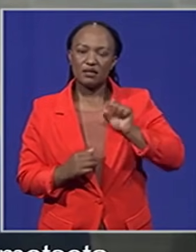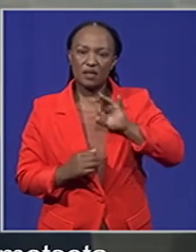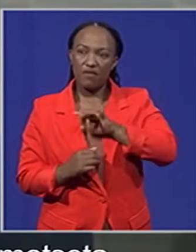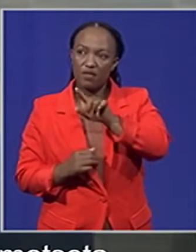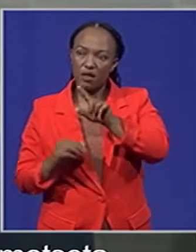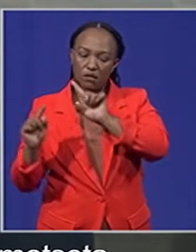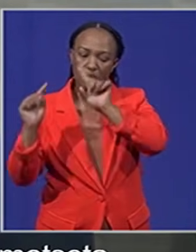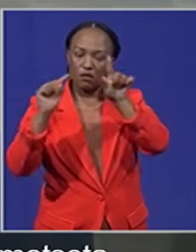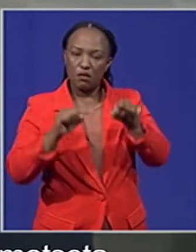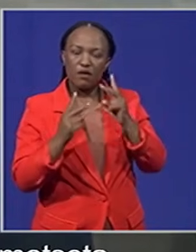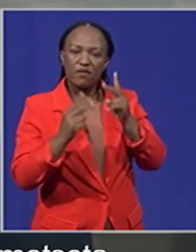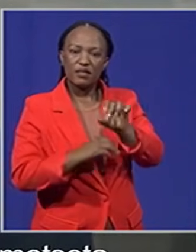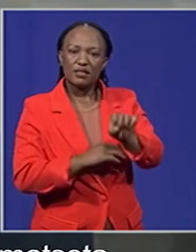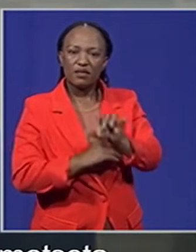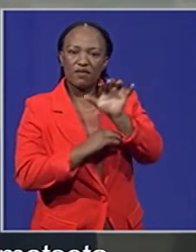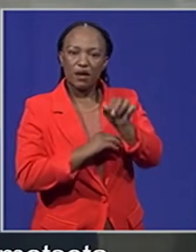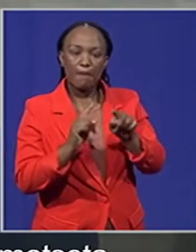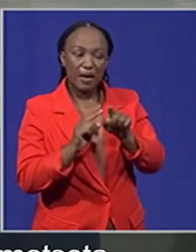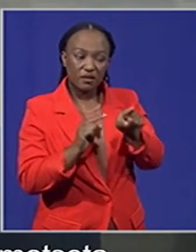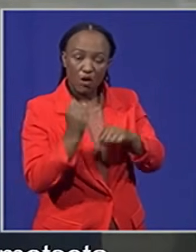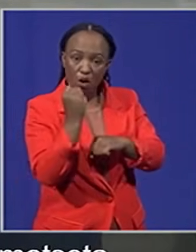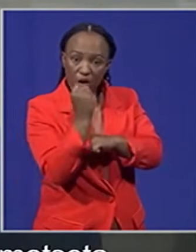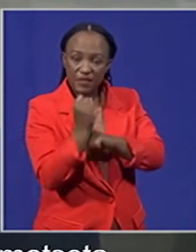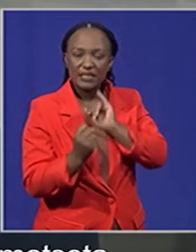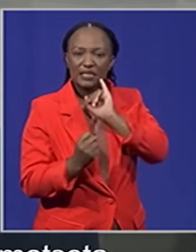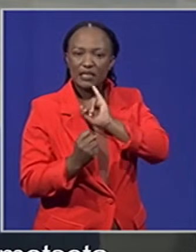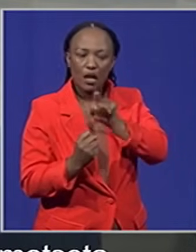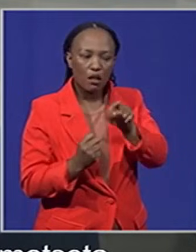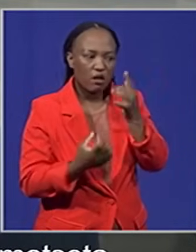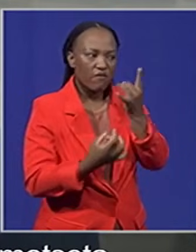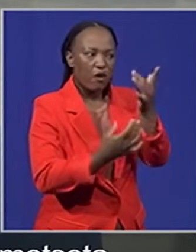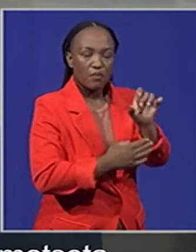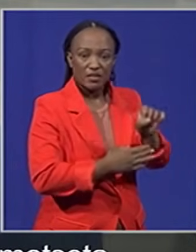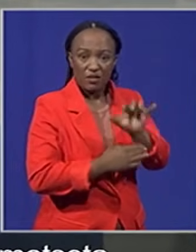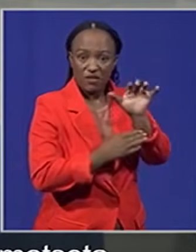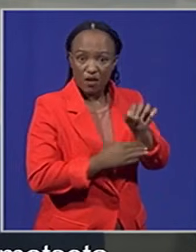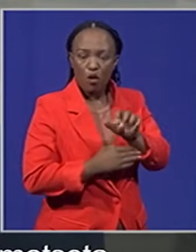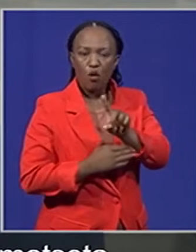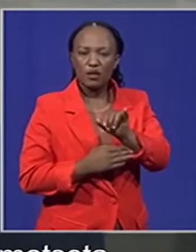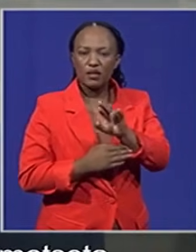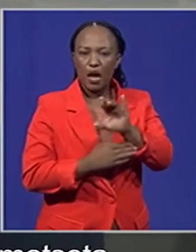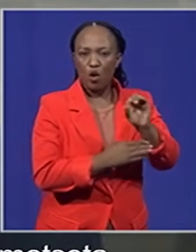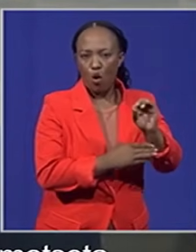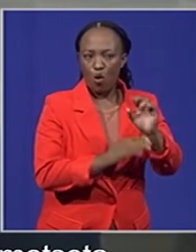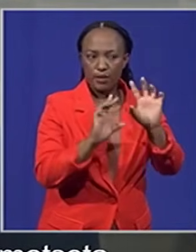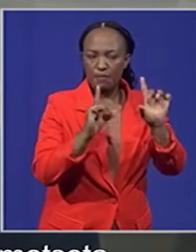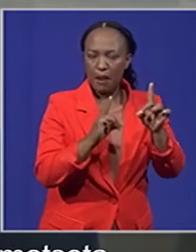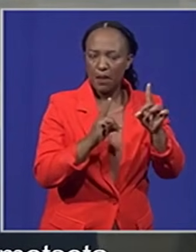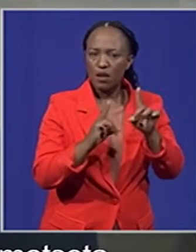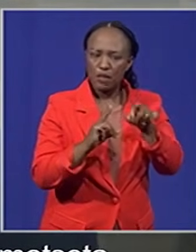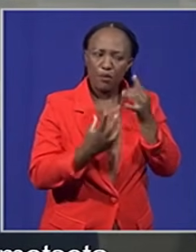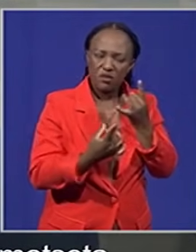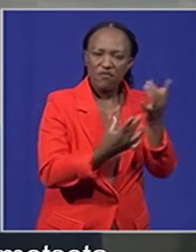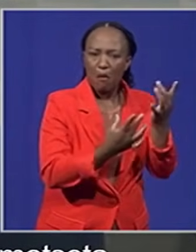South Africa without the Israeli embassy informing South Africa, DIRCO in particular, as it's required to do in terms of the